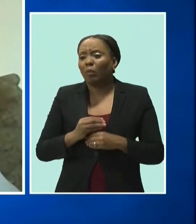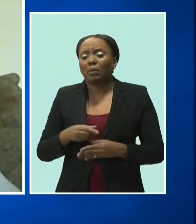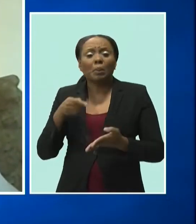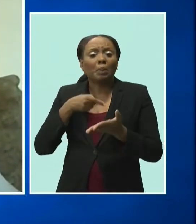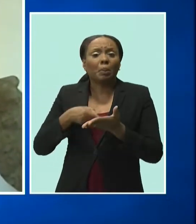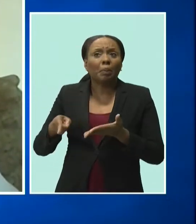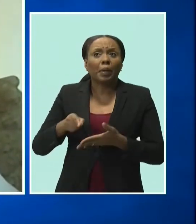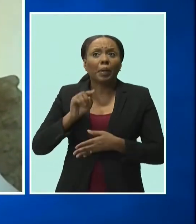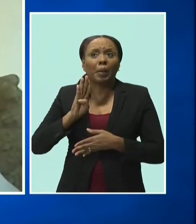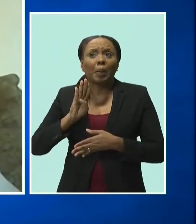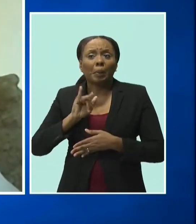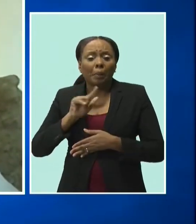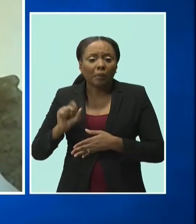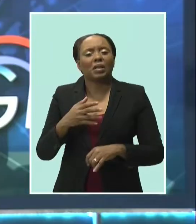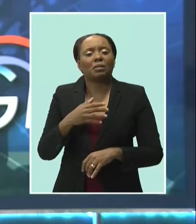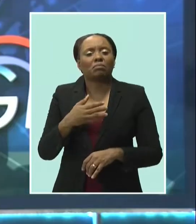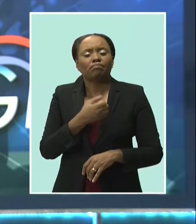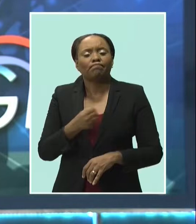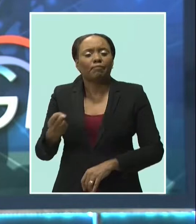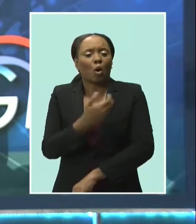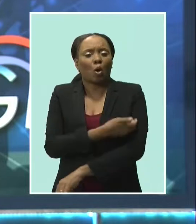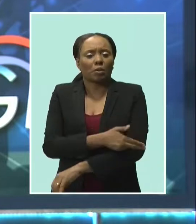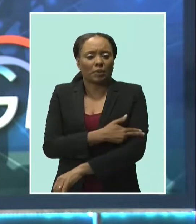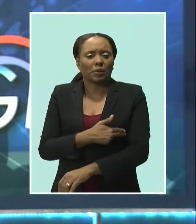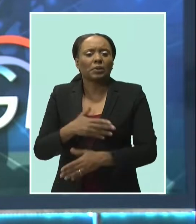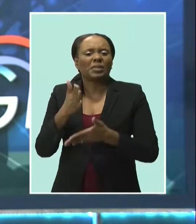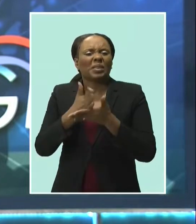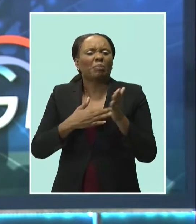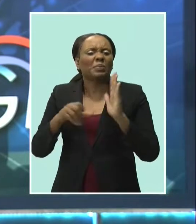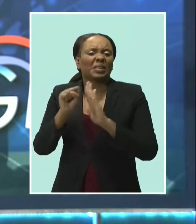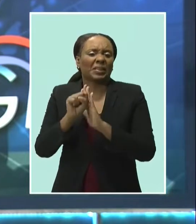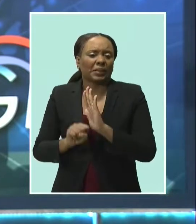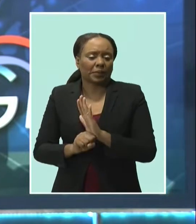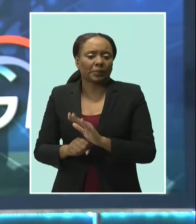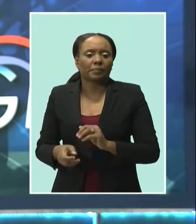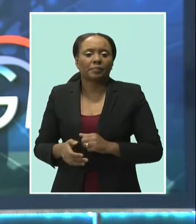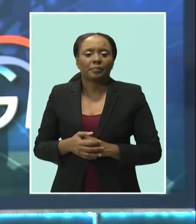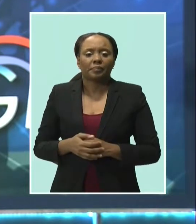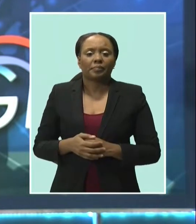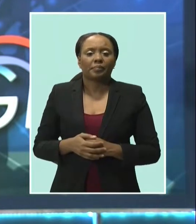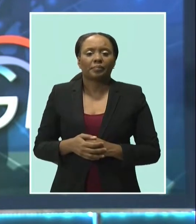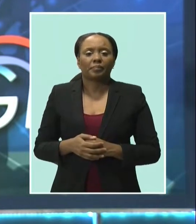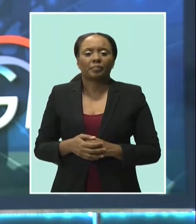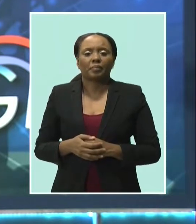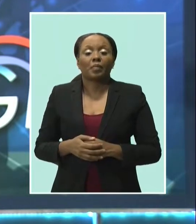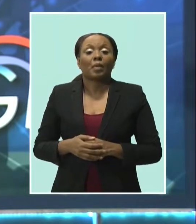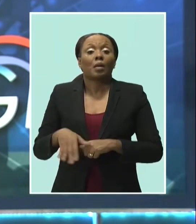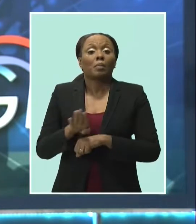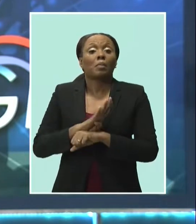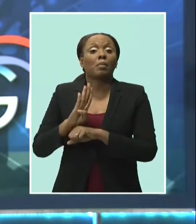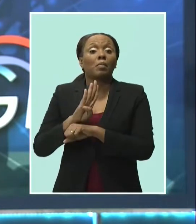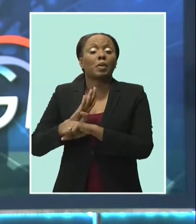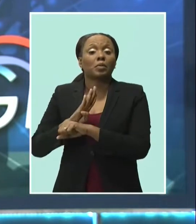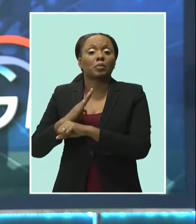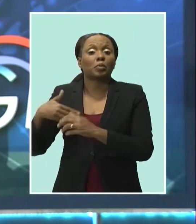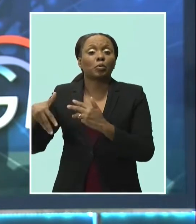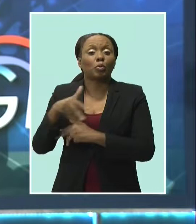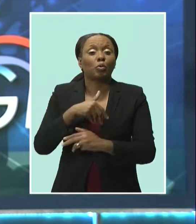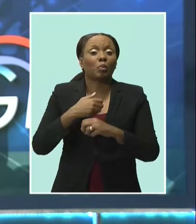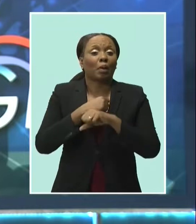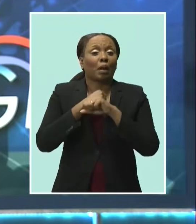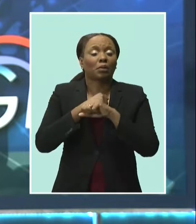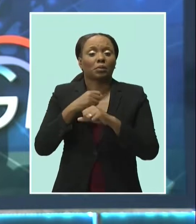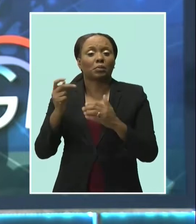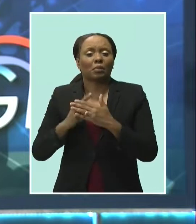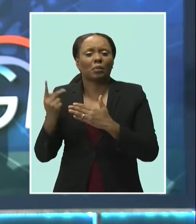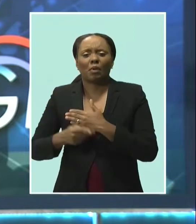who is not working. Barbados' funding of social protection programs is one of its most important investments. That assertion